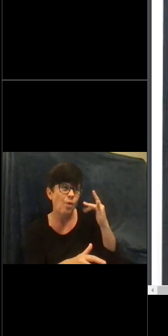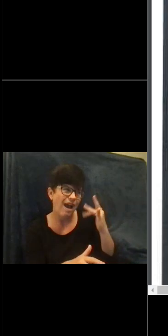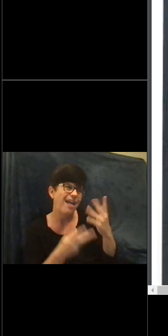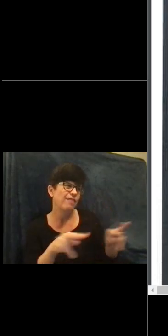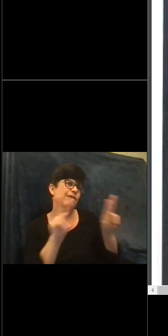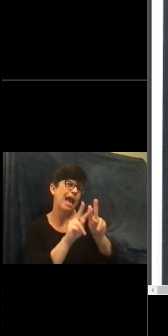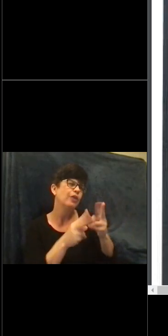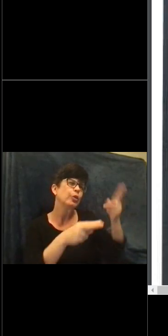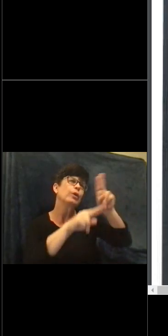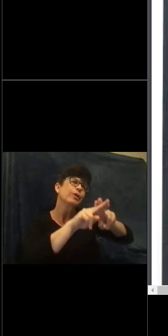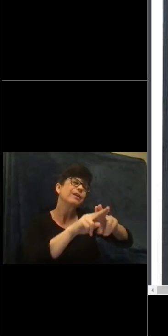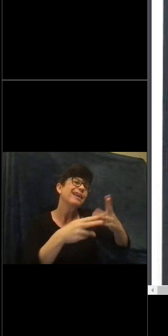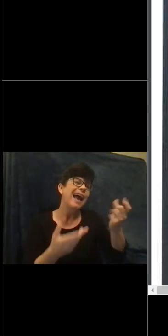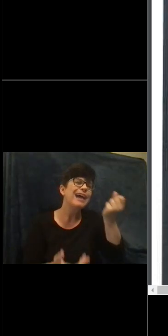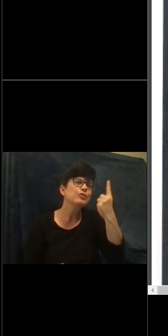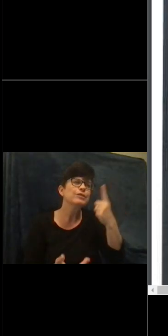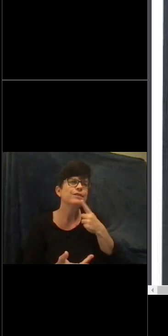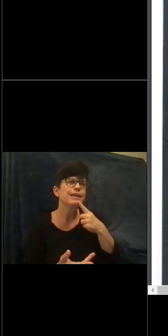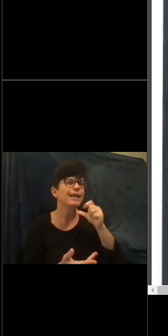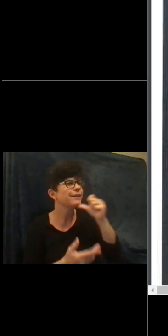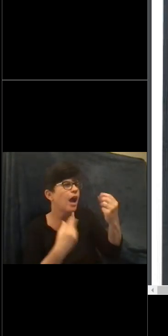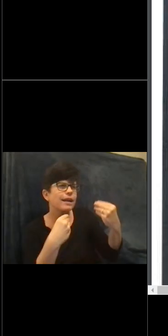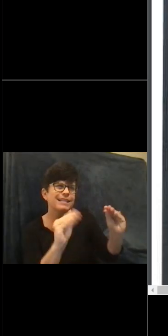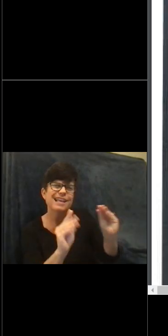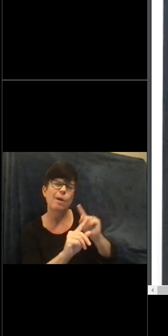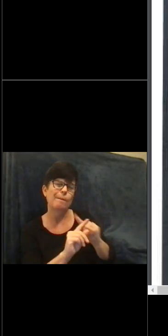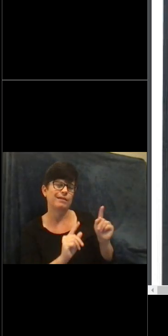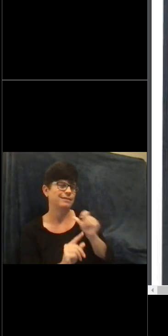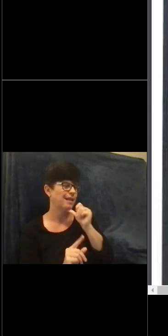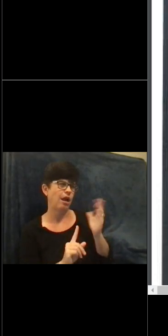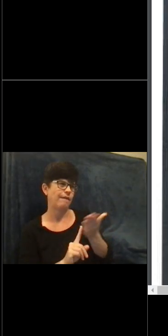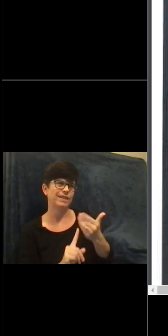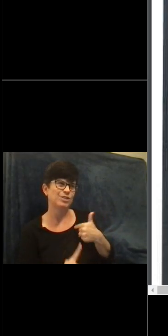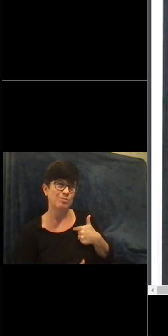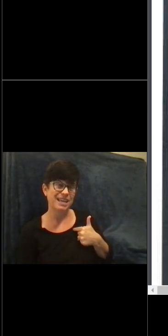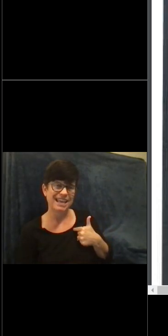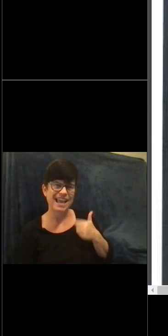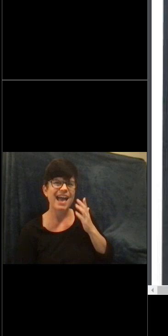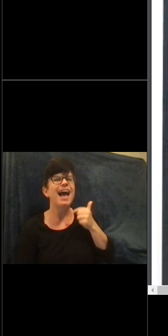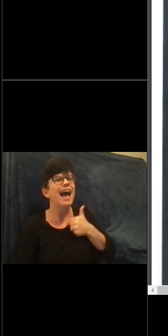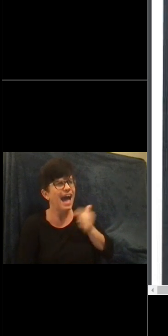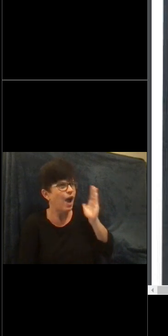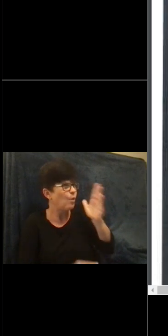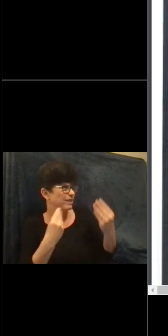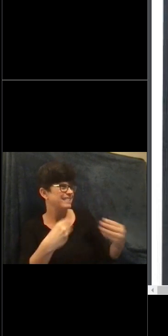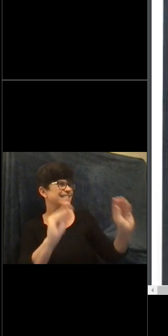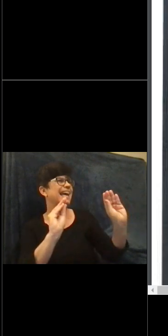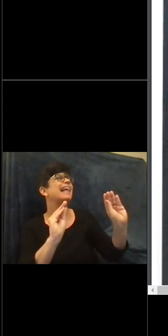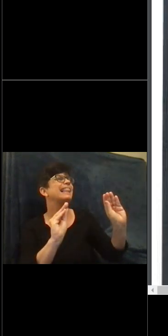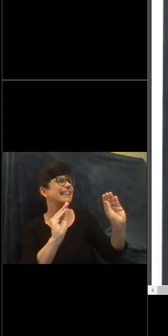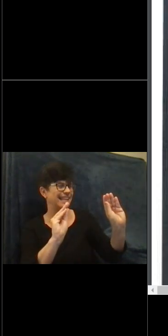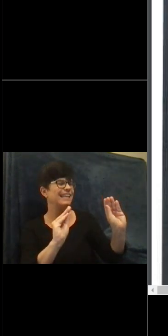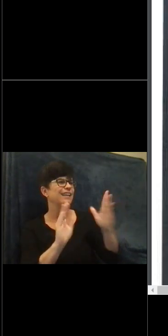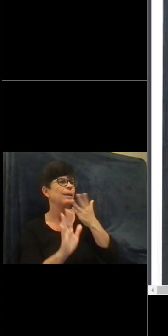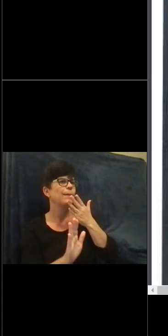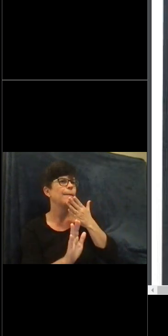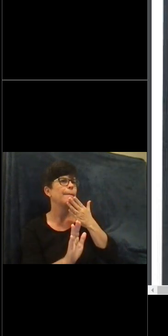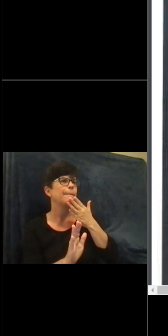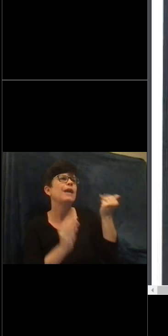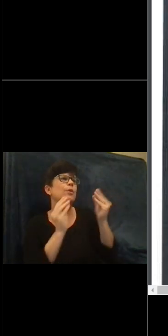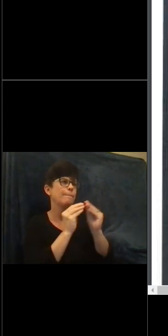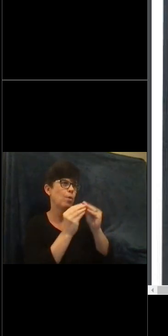the argument that it's not on the market, it doesn't convince me, because I would sell that at a higher, better use. And